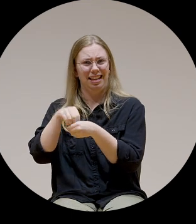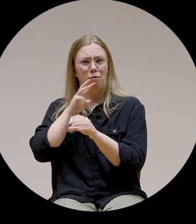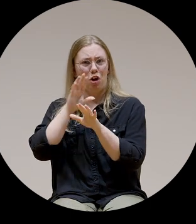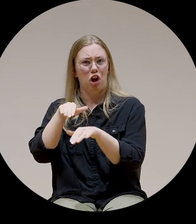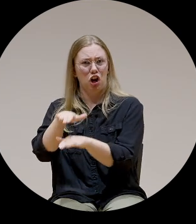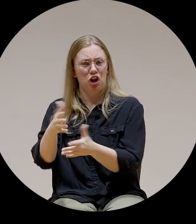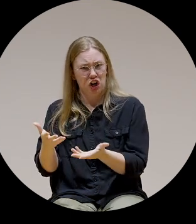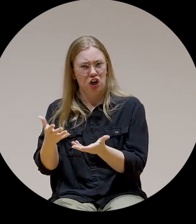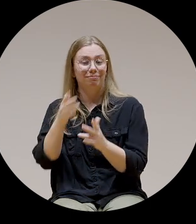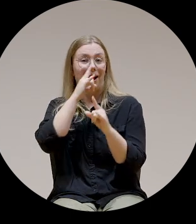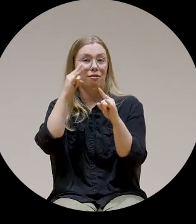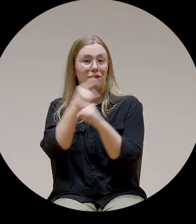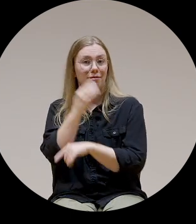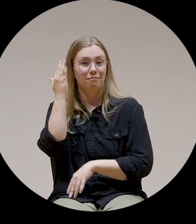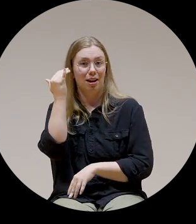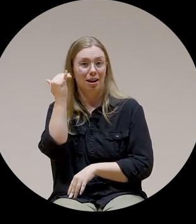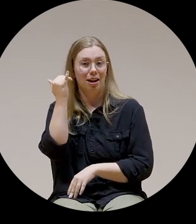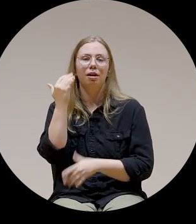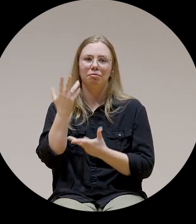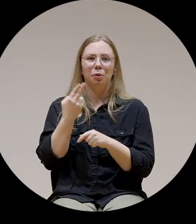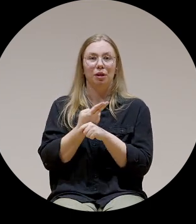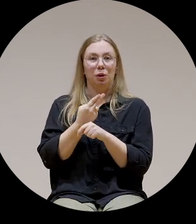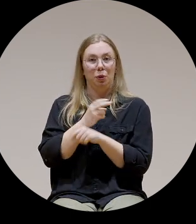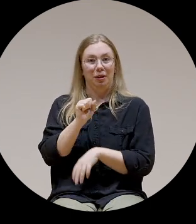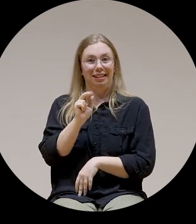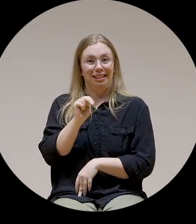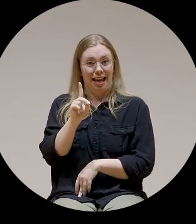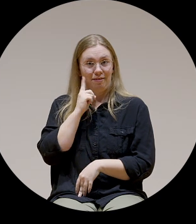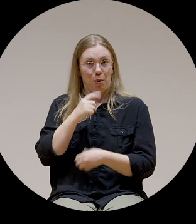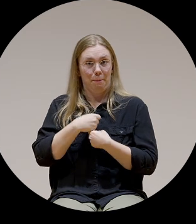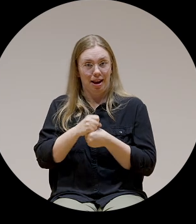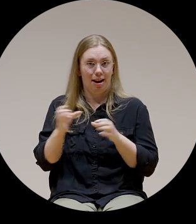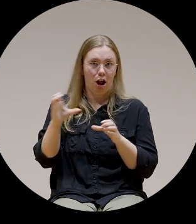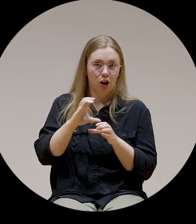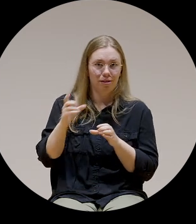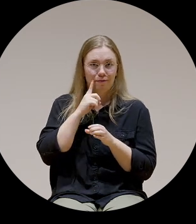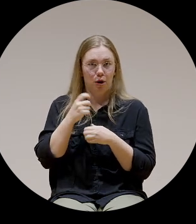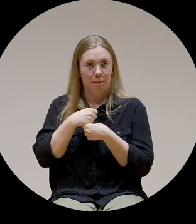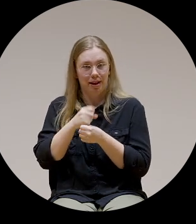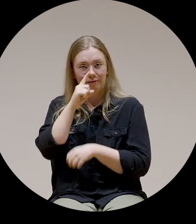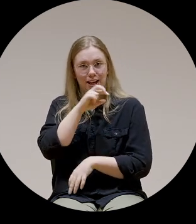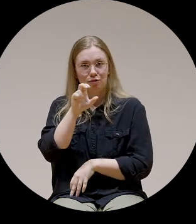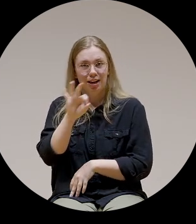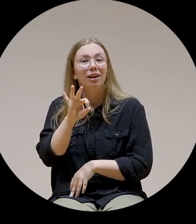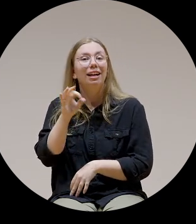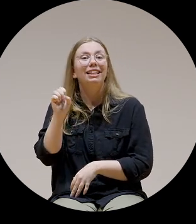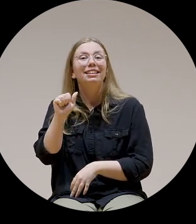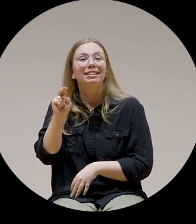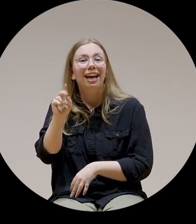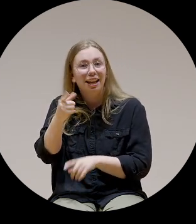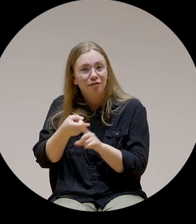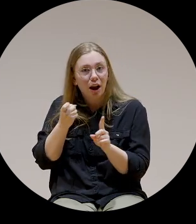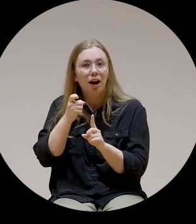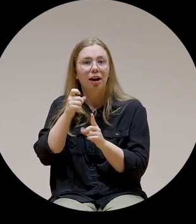the sand that is used to make the concrete is taken from that area, from the eastern coast of New York,